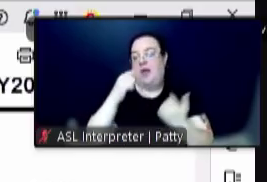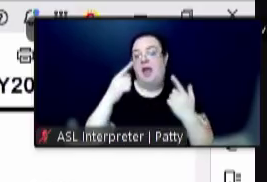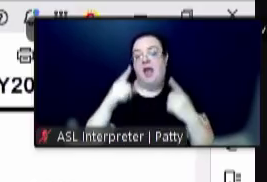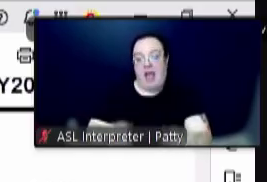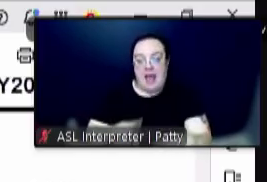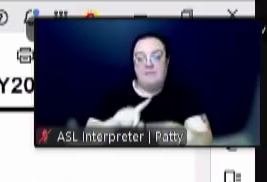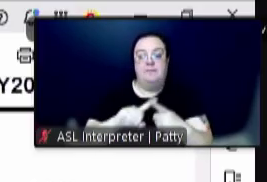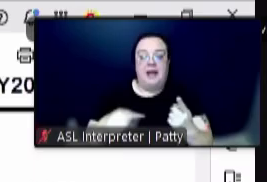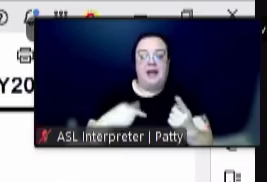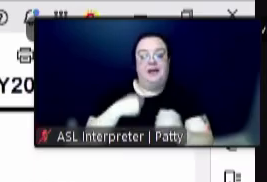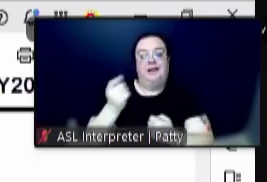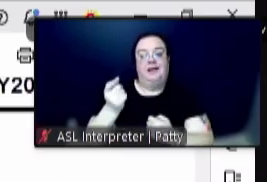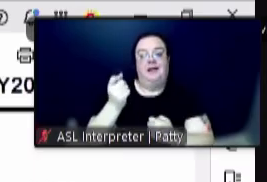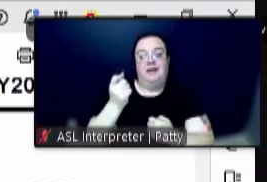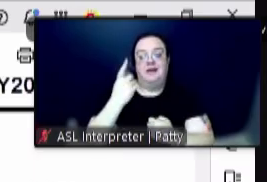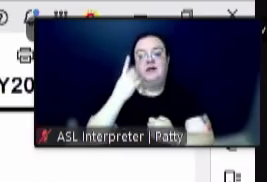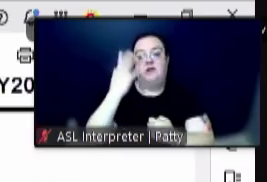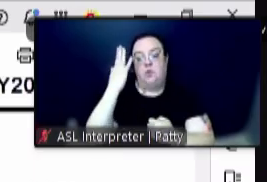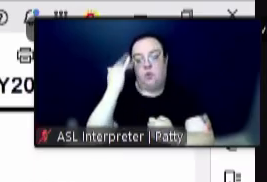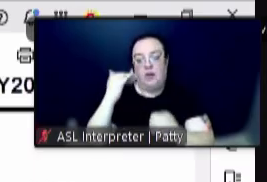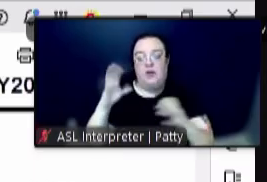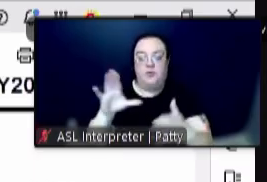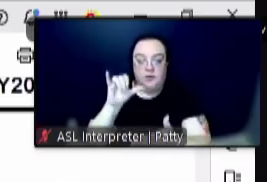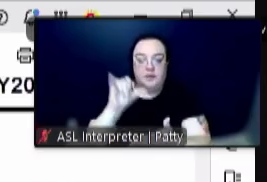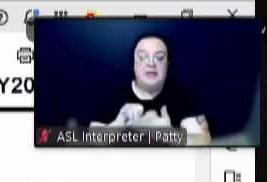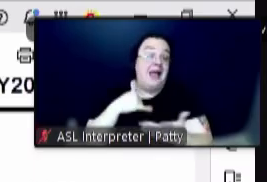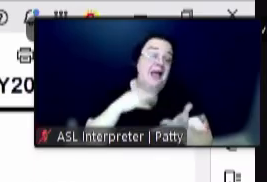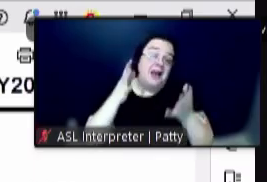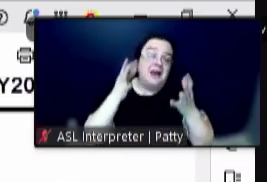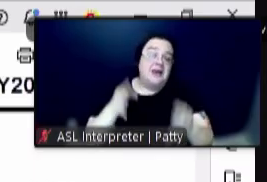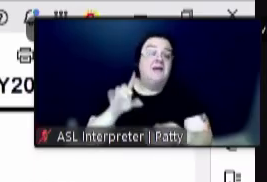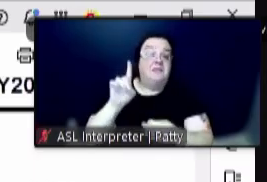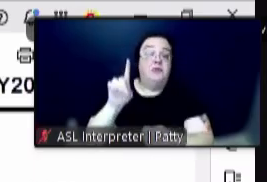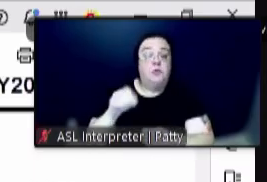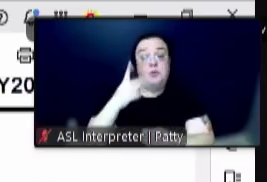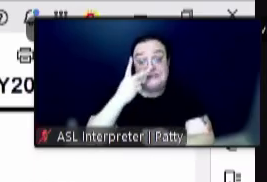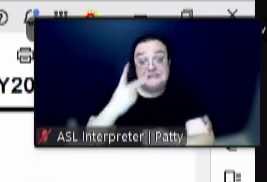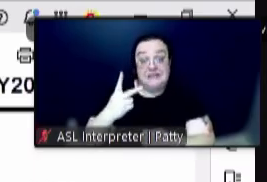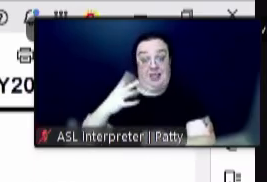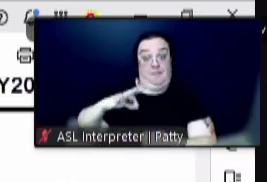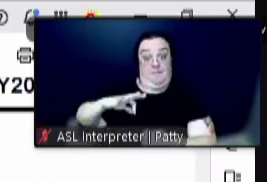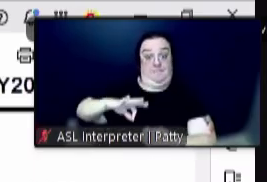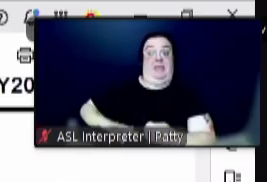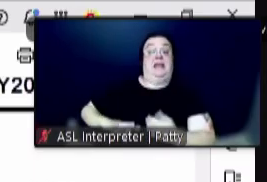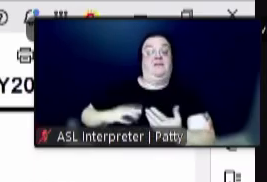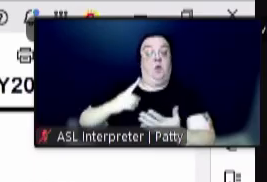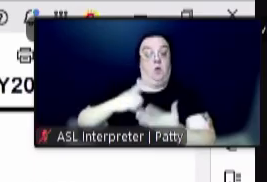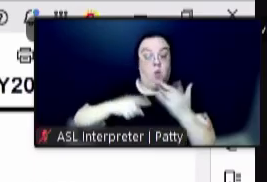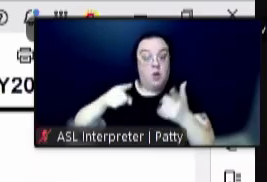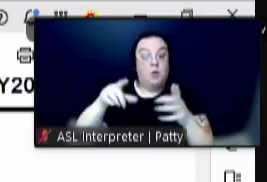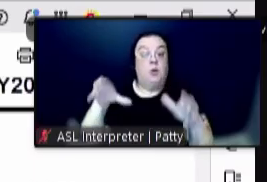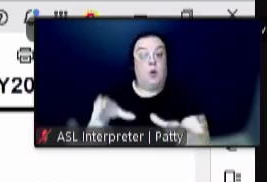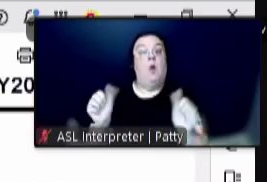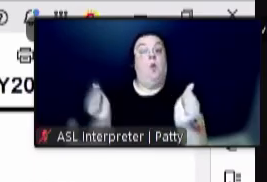that. I definitely see the benefits of what you all are doing with our